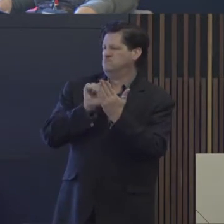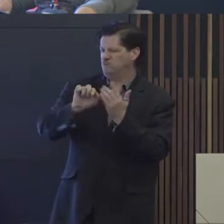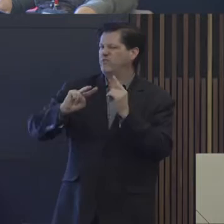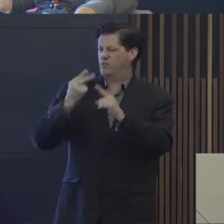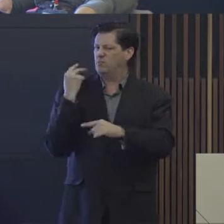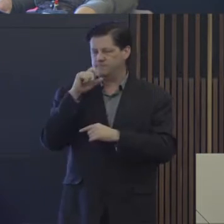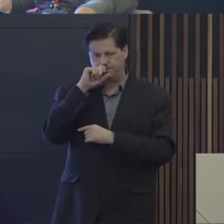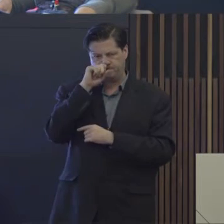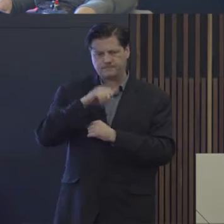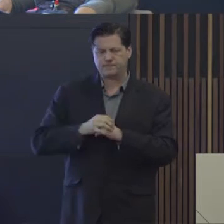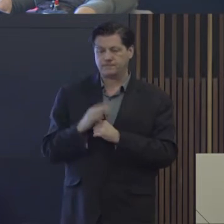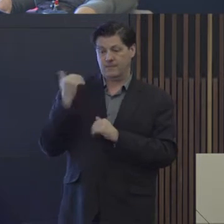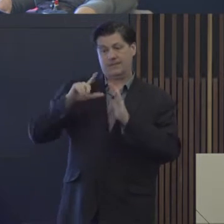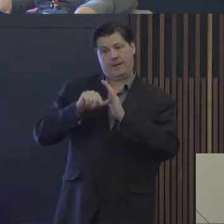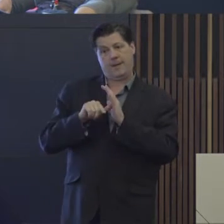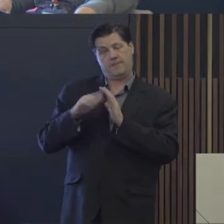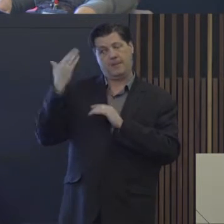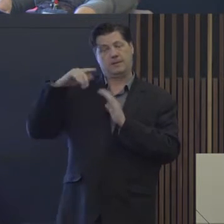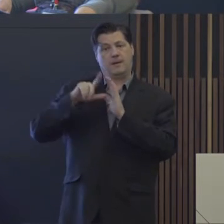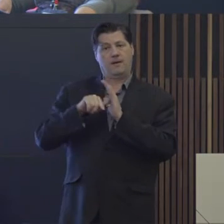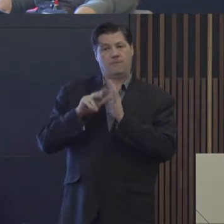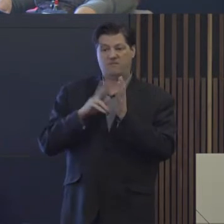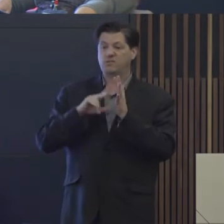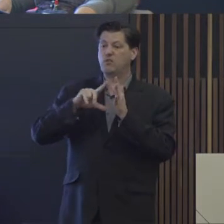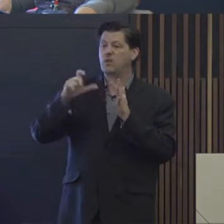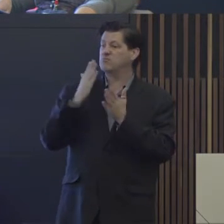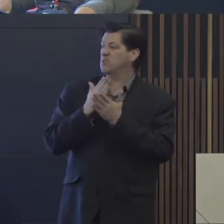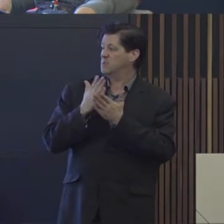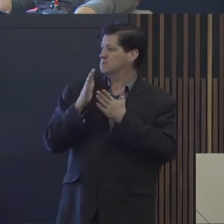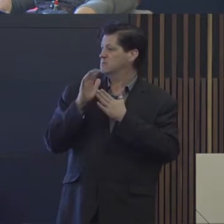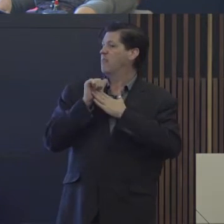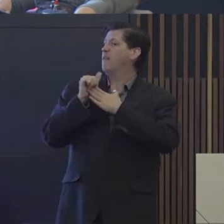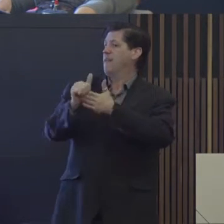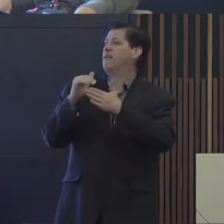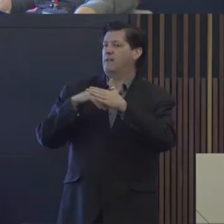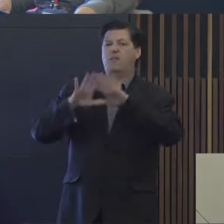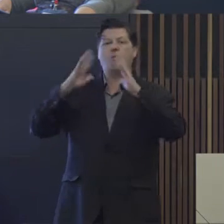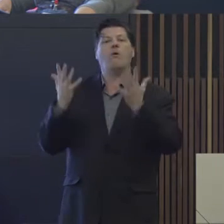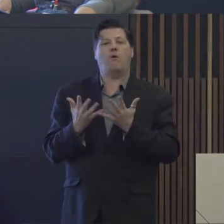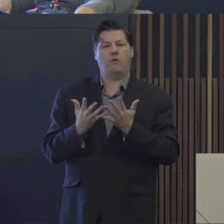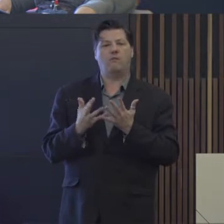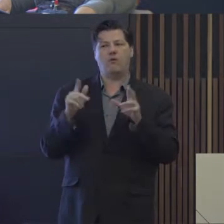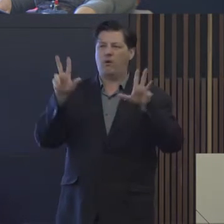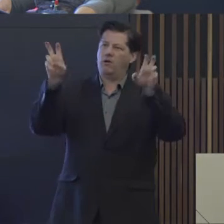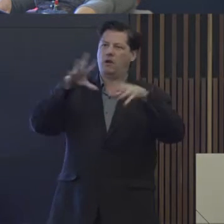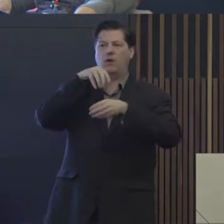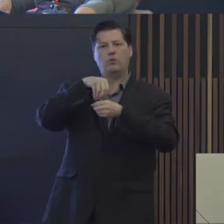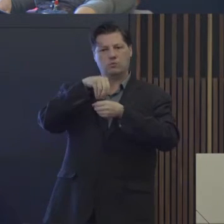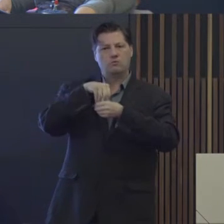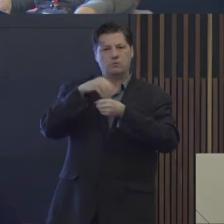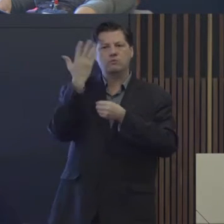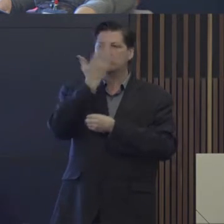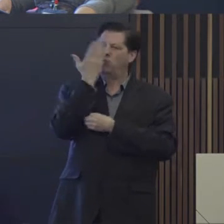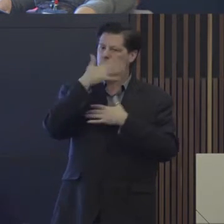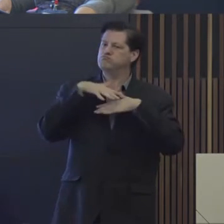that stage, Victoria could be said at that stage to be one of the leading countries in the world in inclusive, or what was called integration